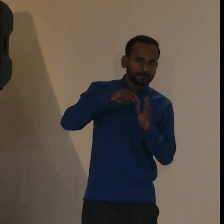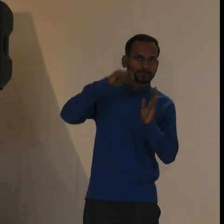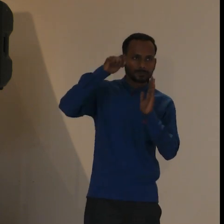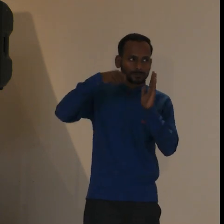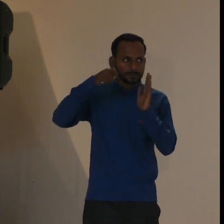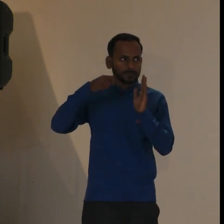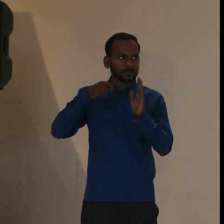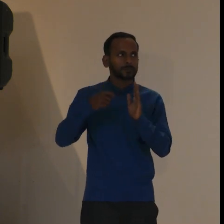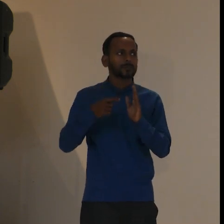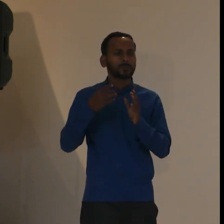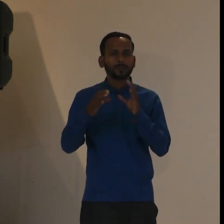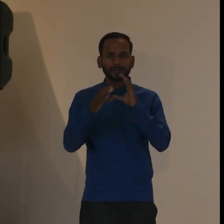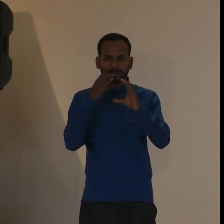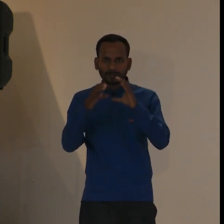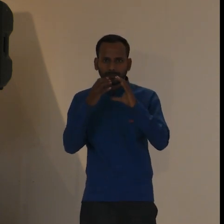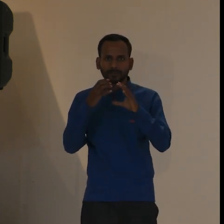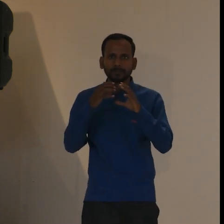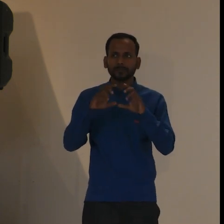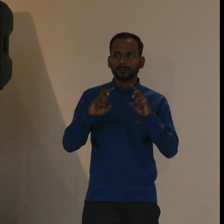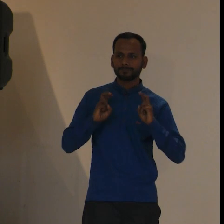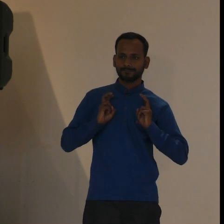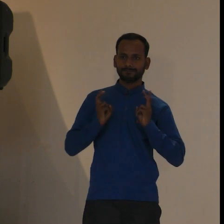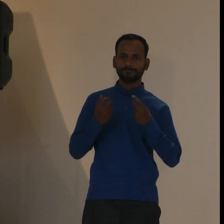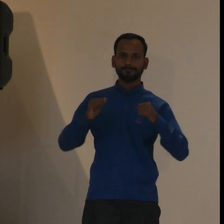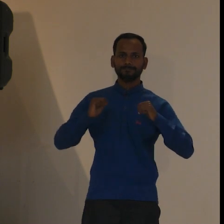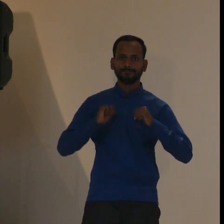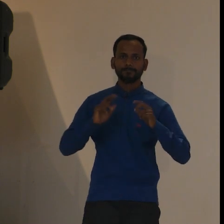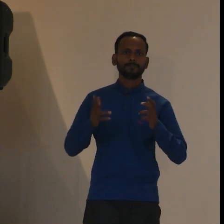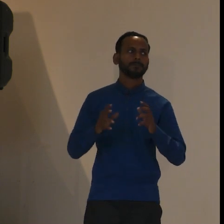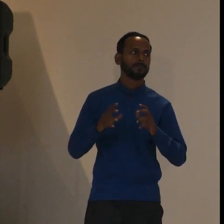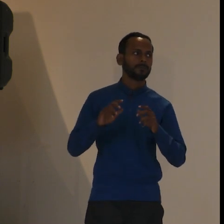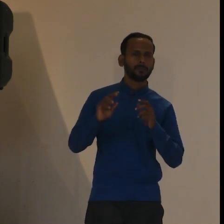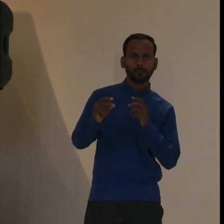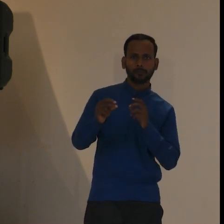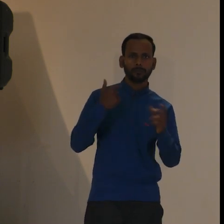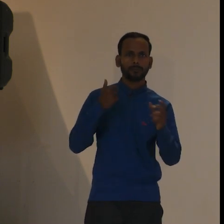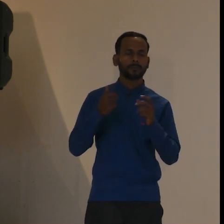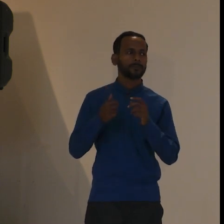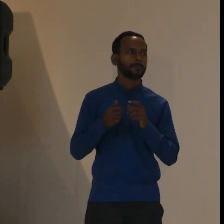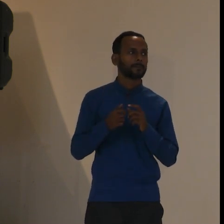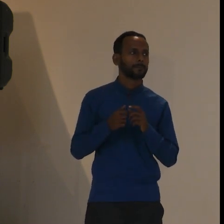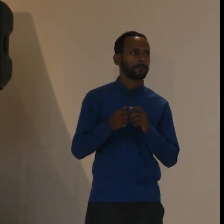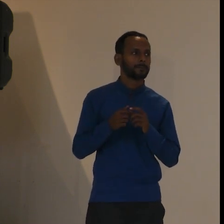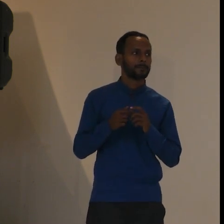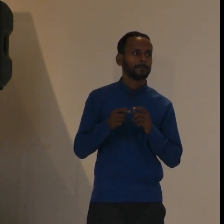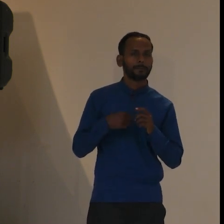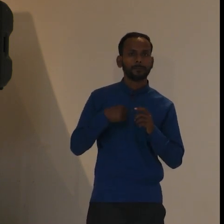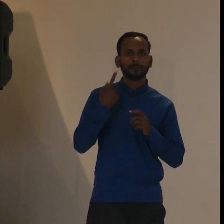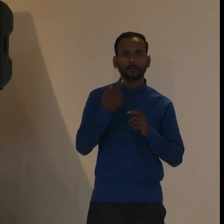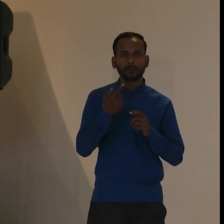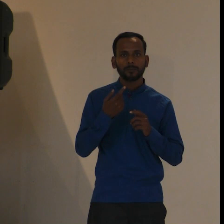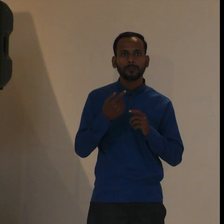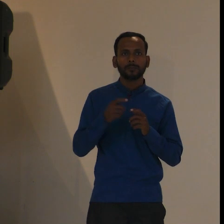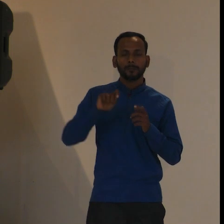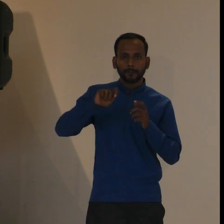the purpose of this conversation and this setting, I only showed the quickest one because I also had to rest my